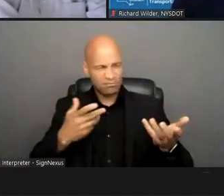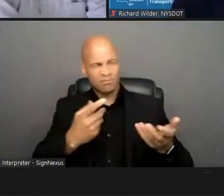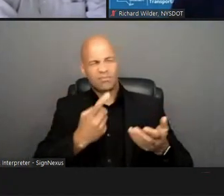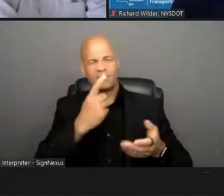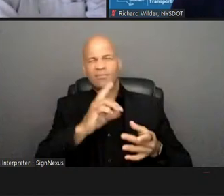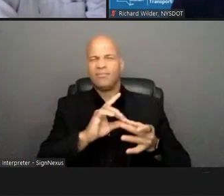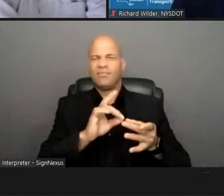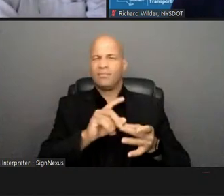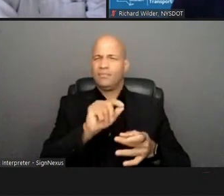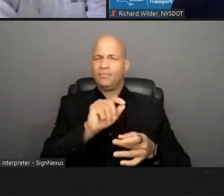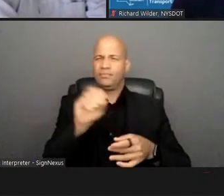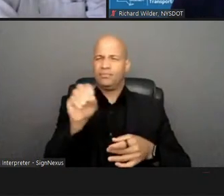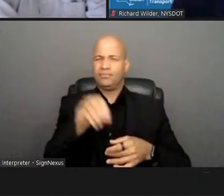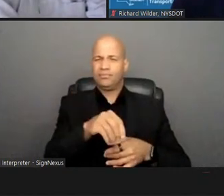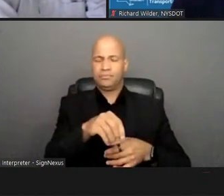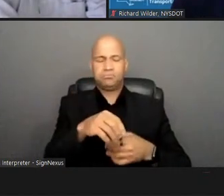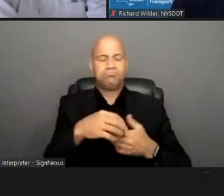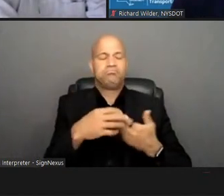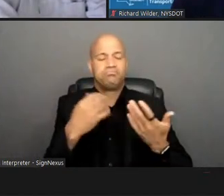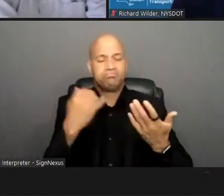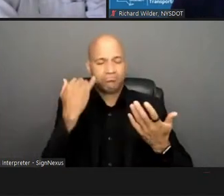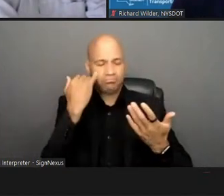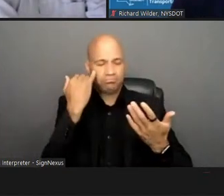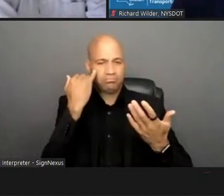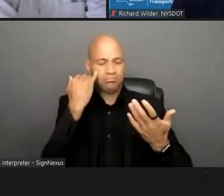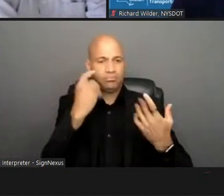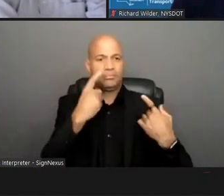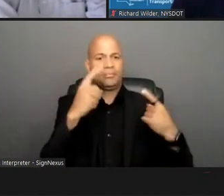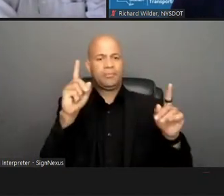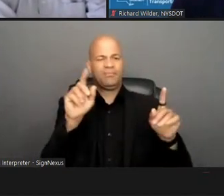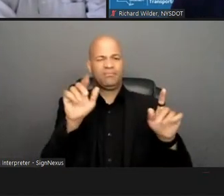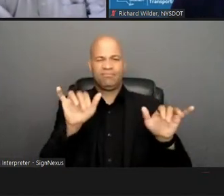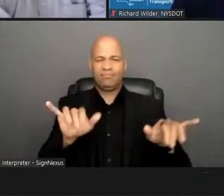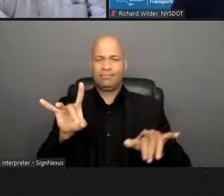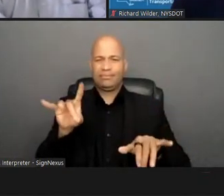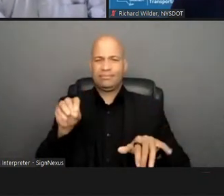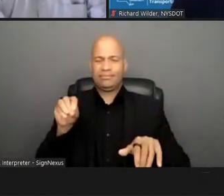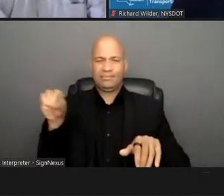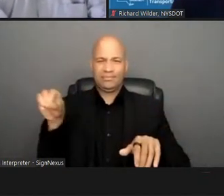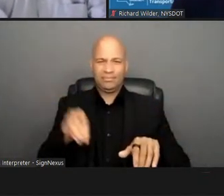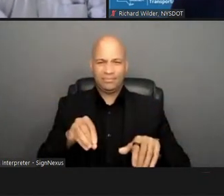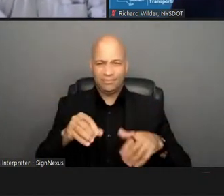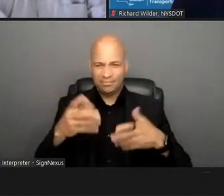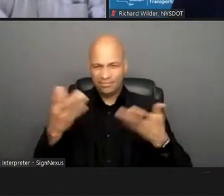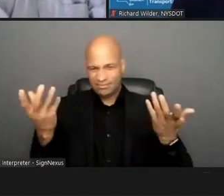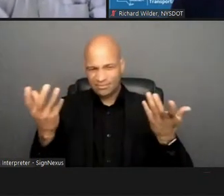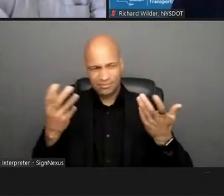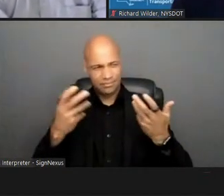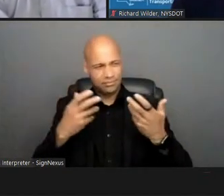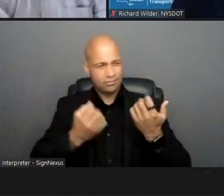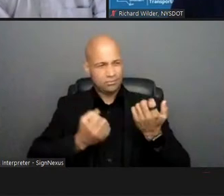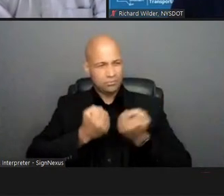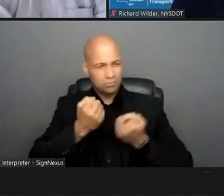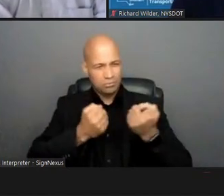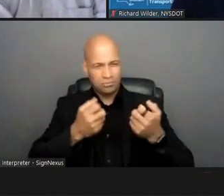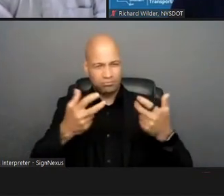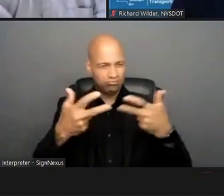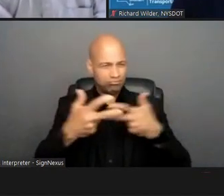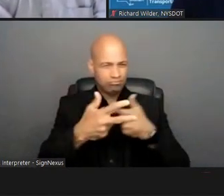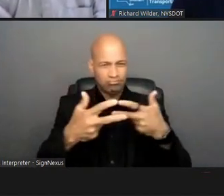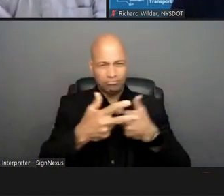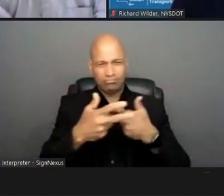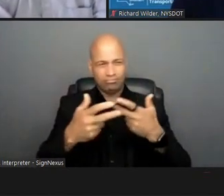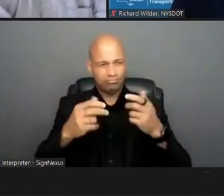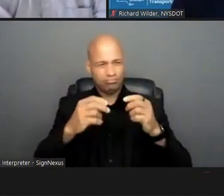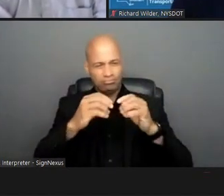that's still let's say we get that great result it's still 80 percent all these deadly cars and all this demonization of people who actually